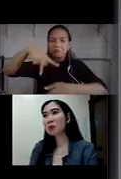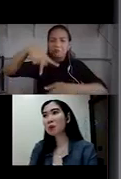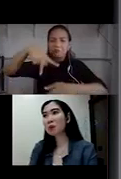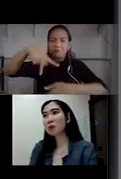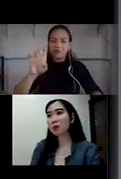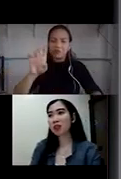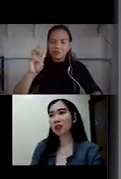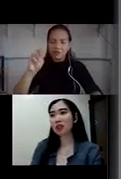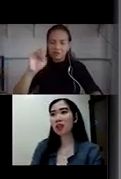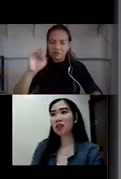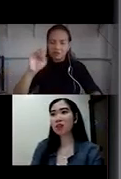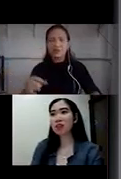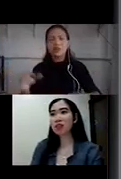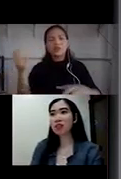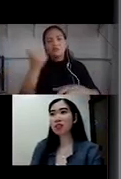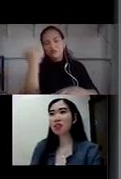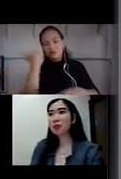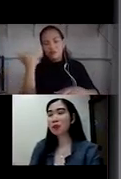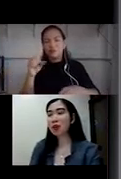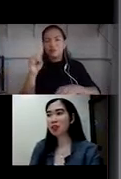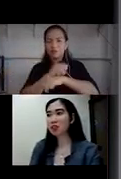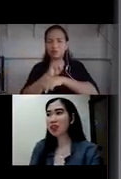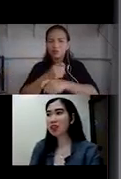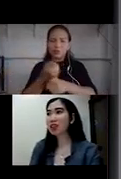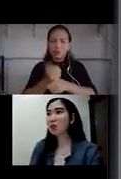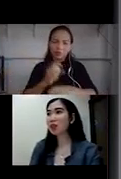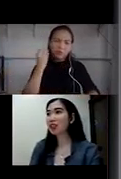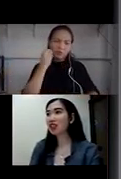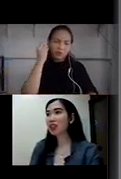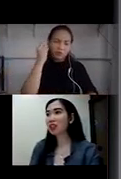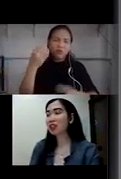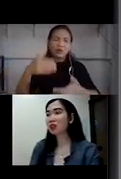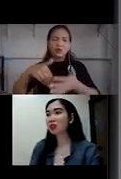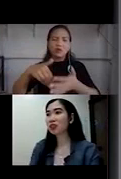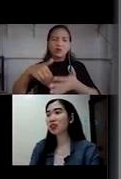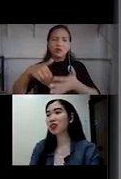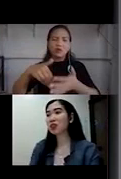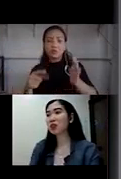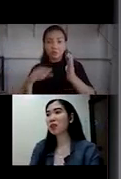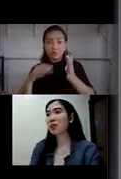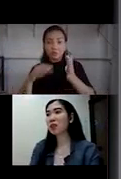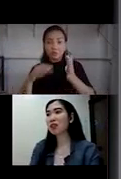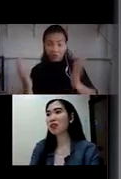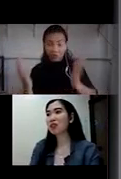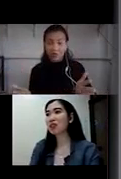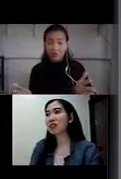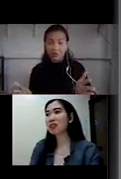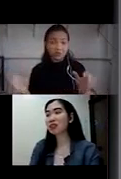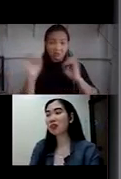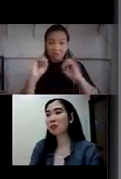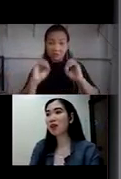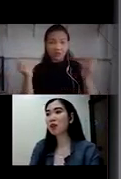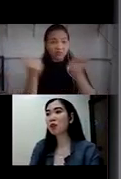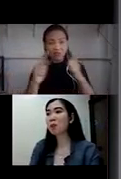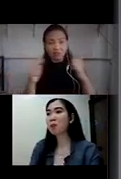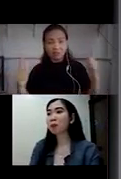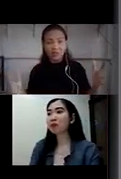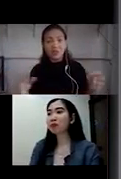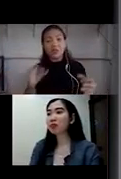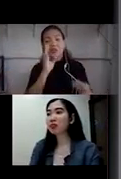some of us are working at the office. Siyempre yung mga estudyante, wala dyan. Kung nasa school library kayo